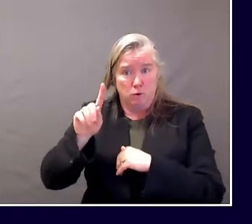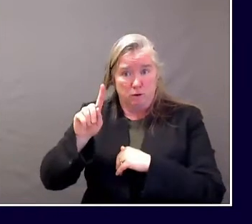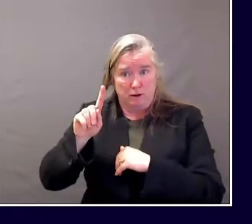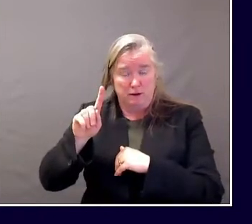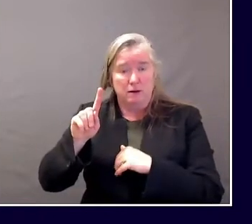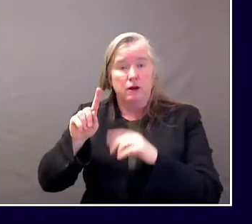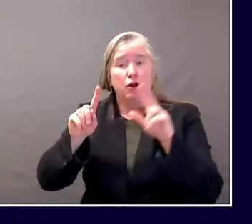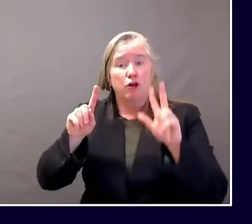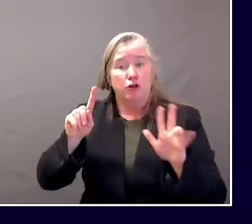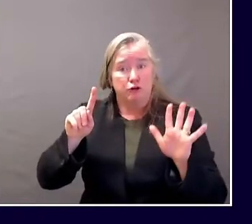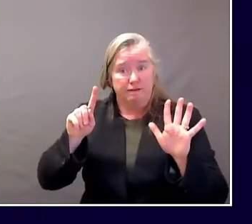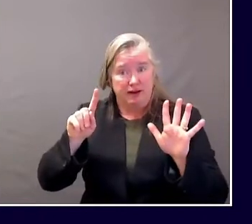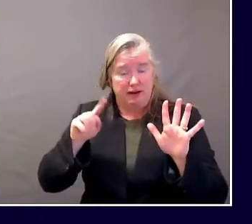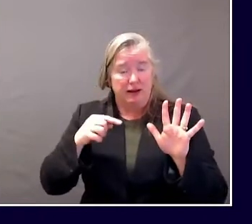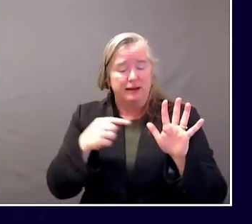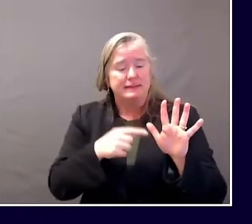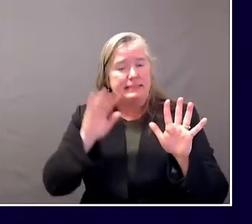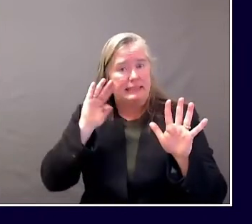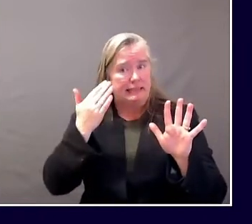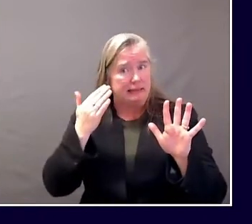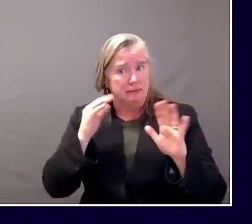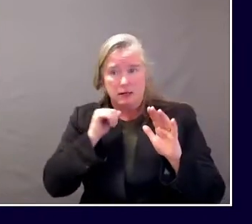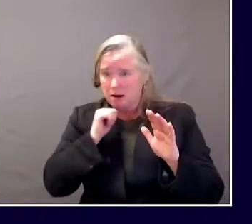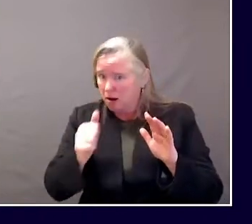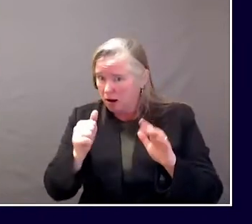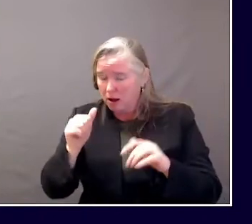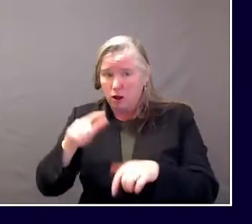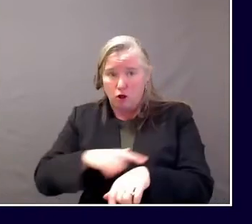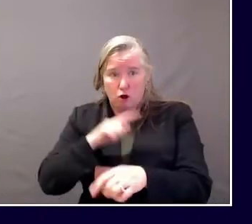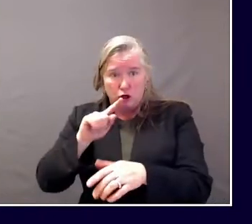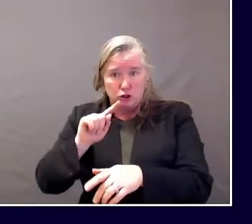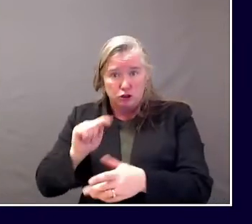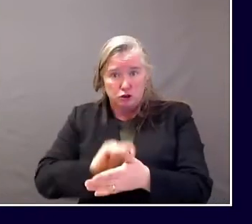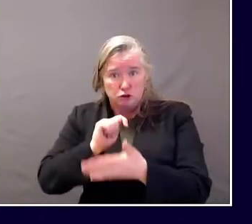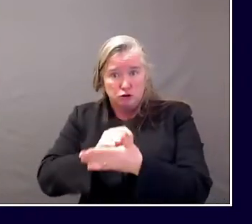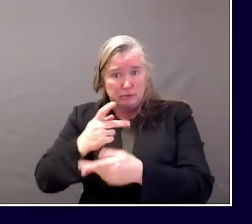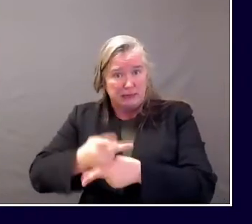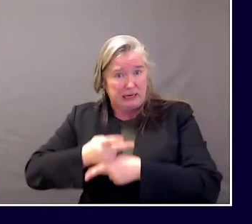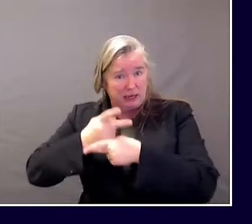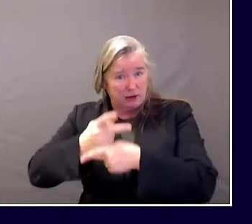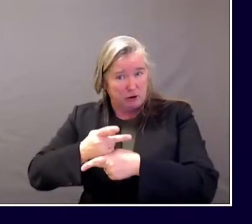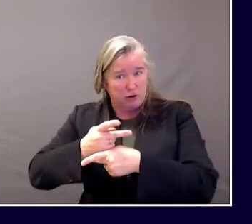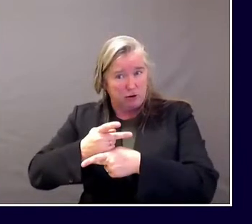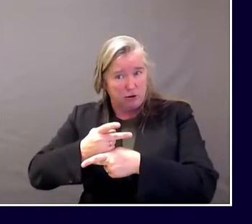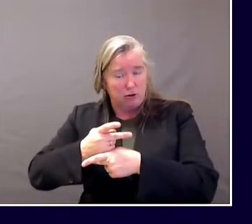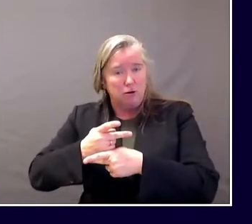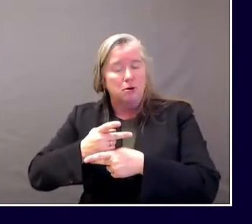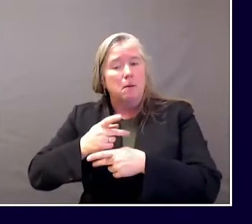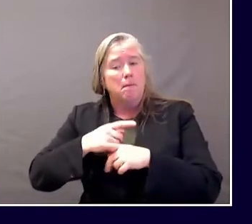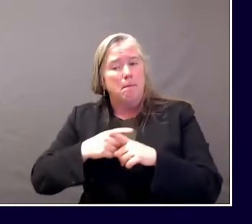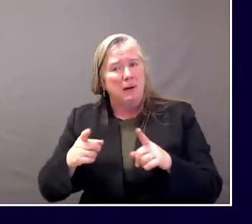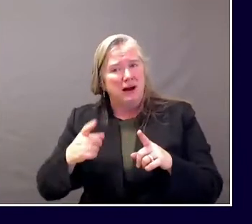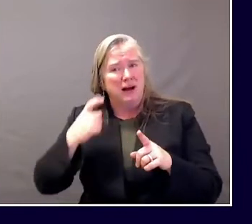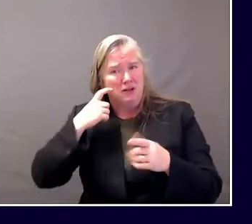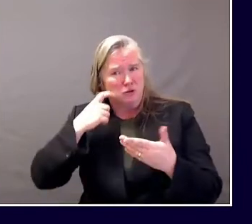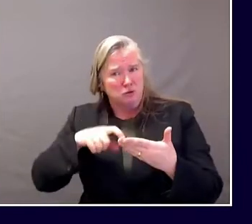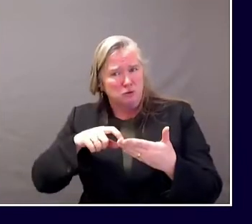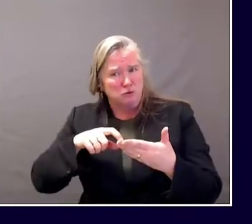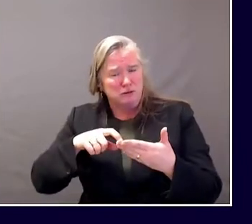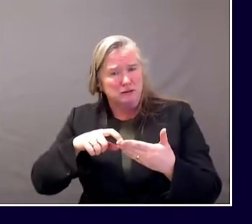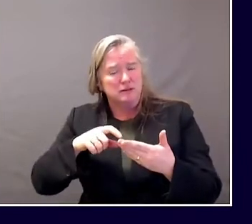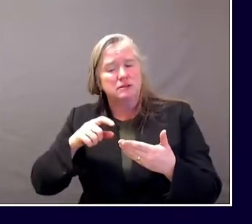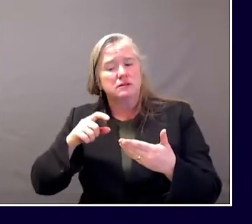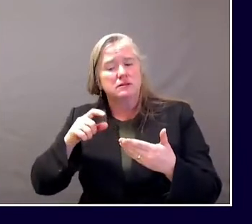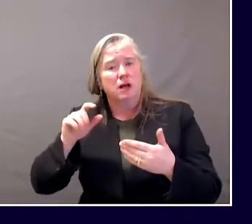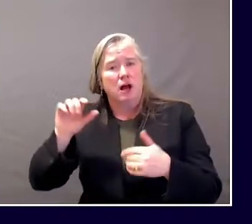reported today came from any long-term care facilities, but it does seem that recently there are quite a few deaths coming from